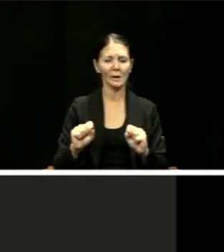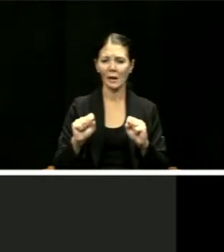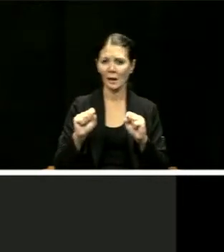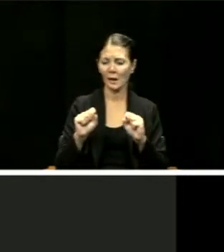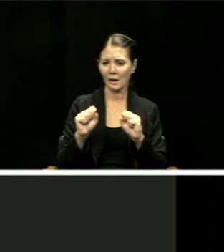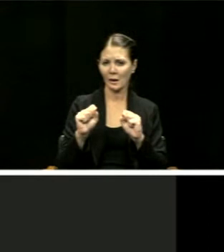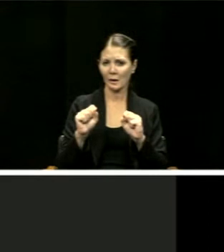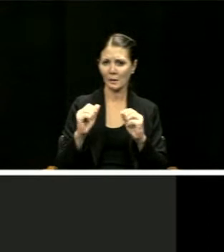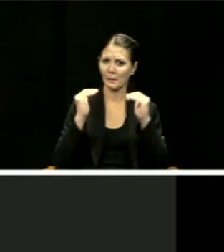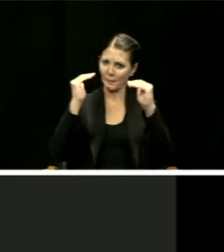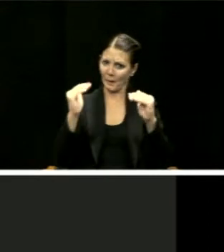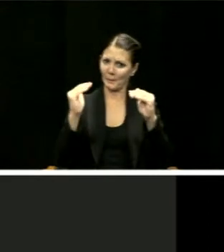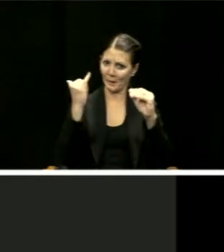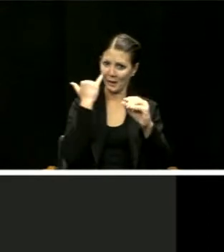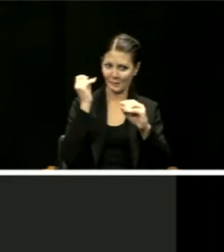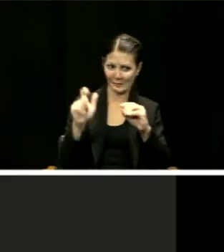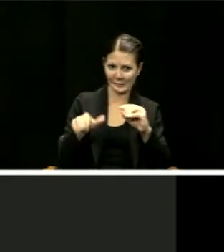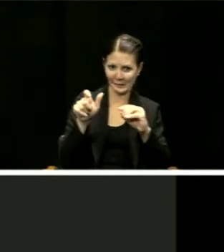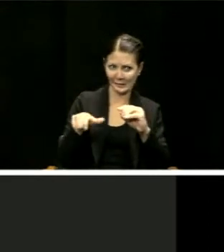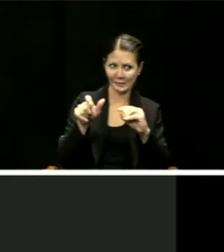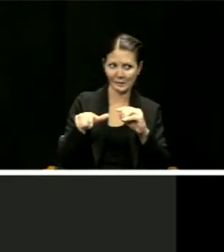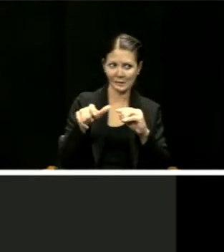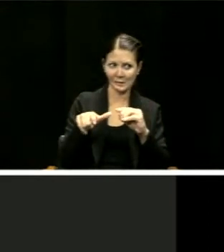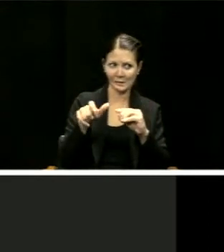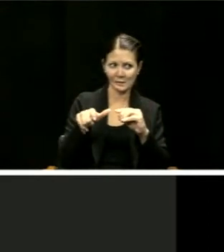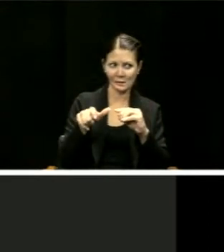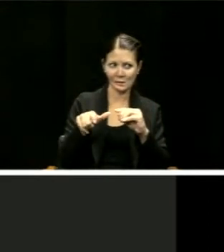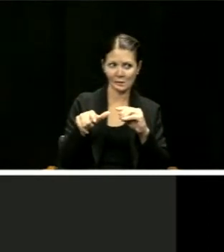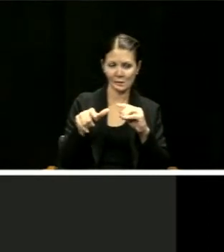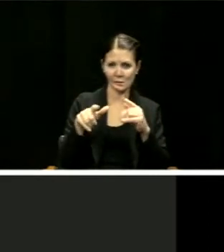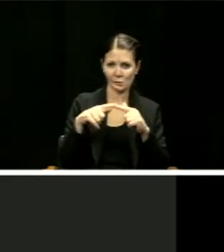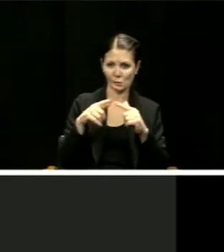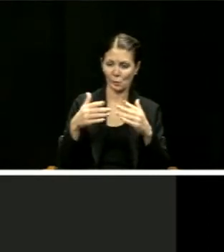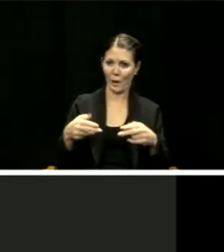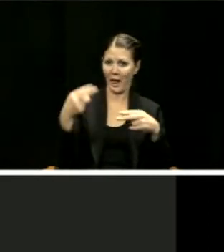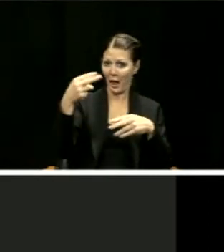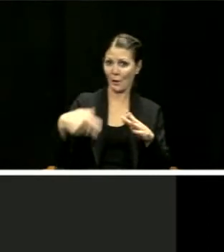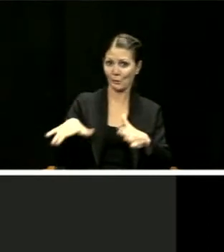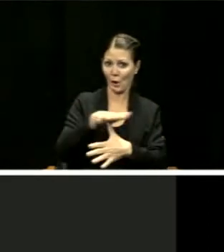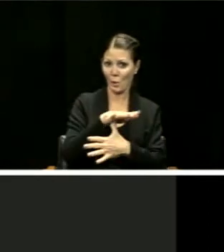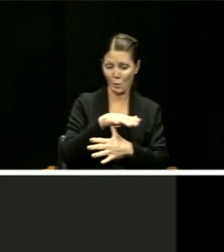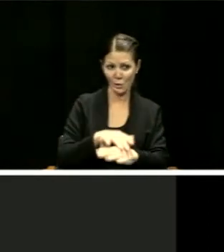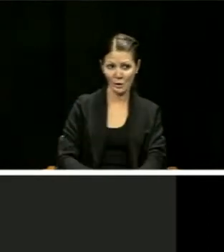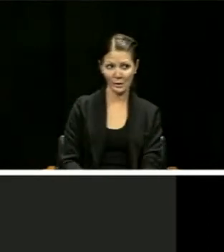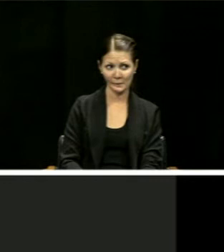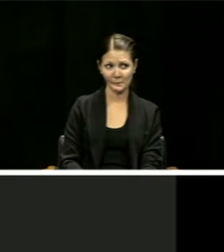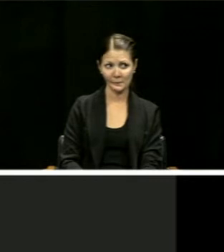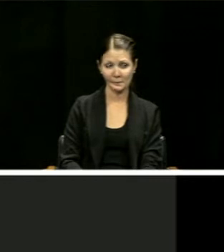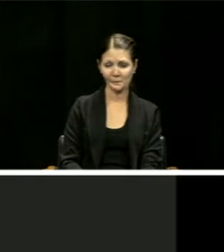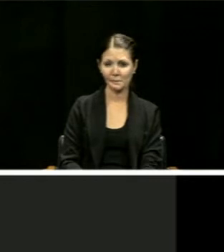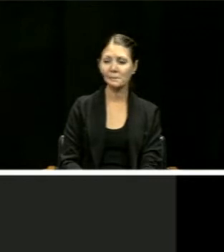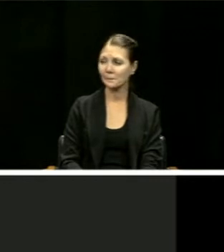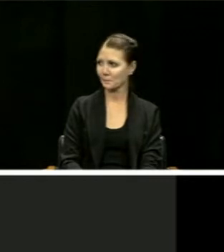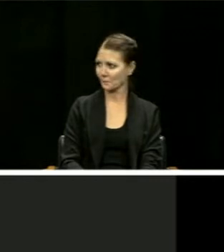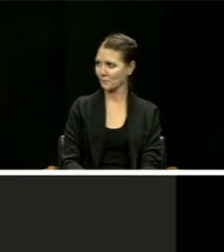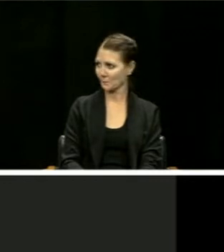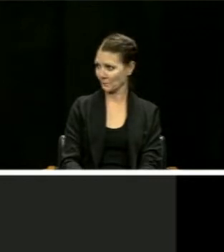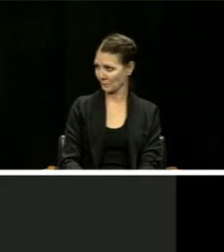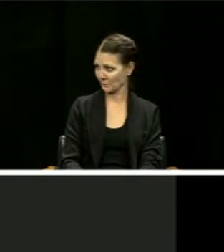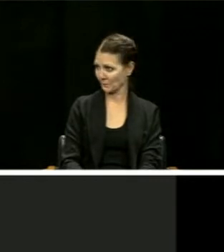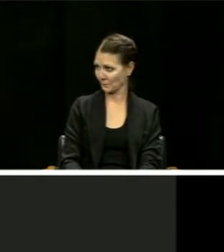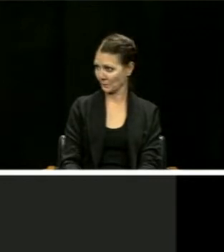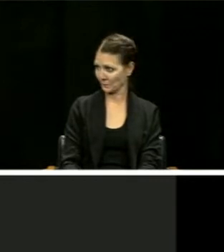get bumped up if need be to a higher priority? So that's what I have to say.